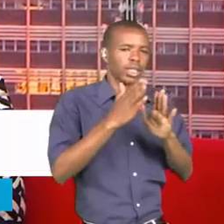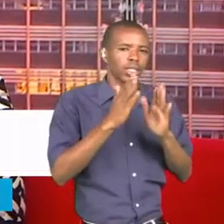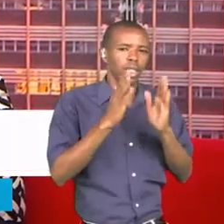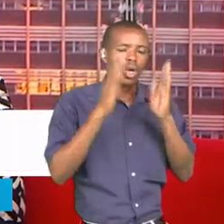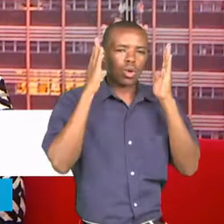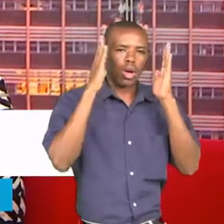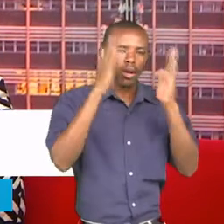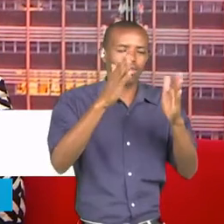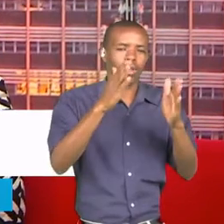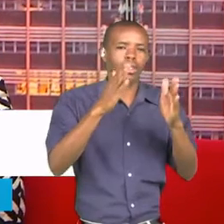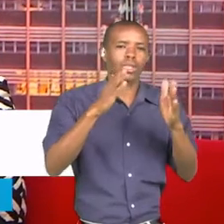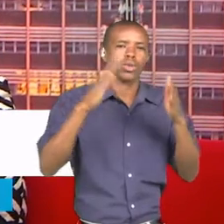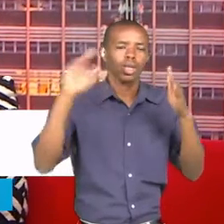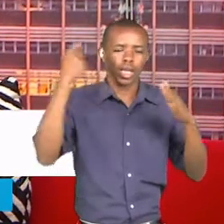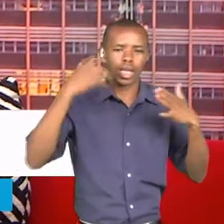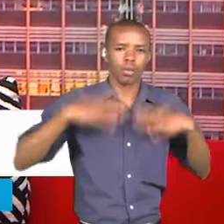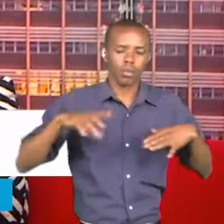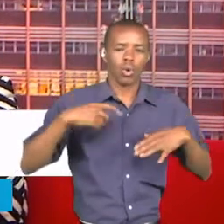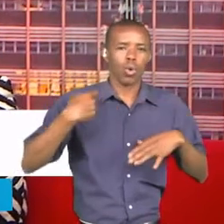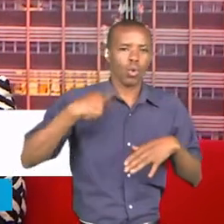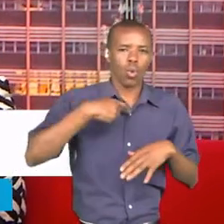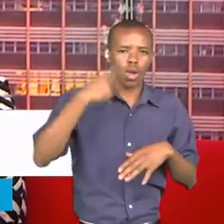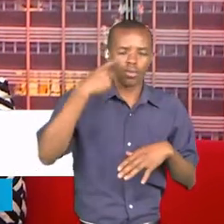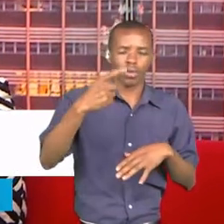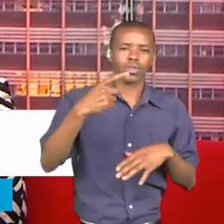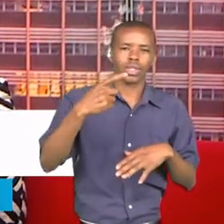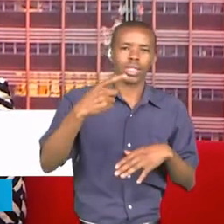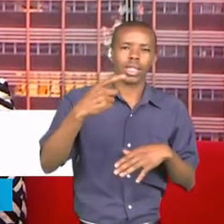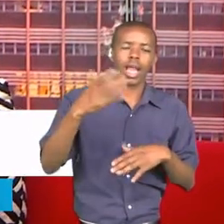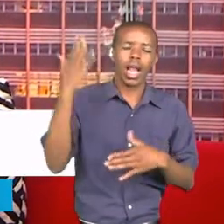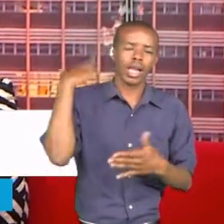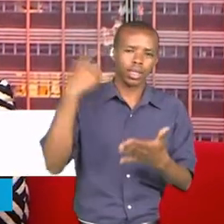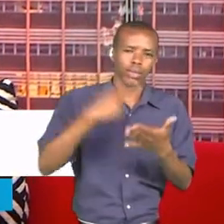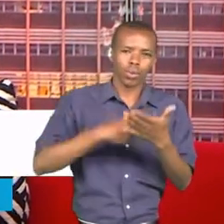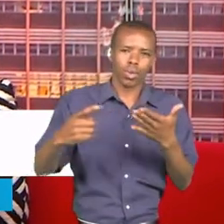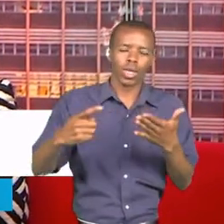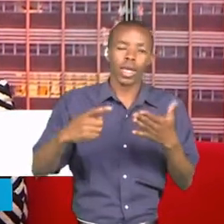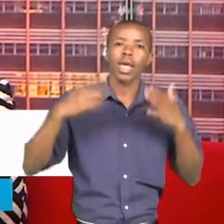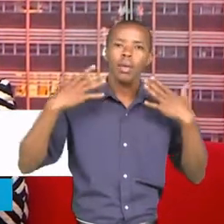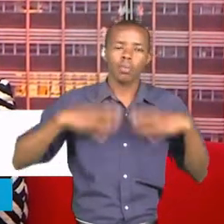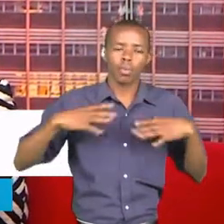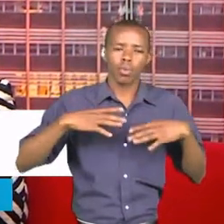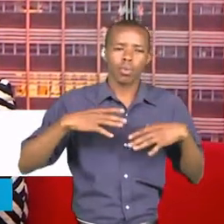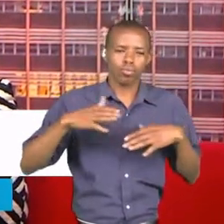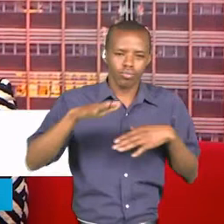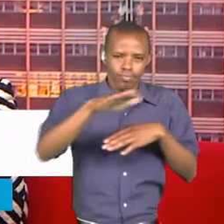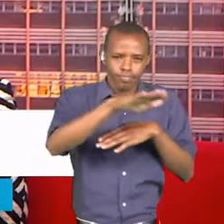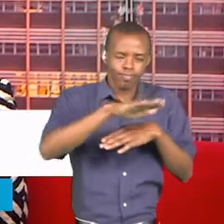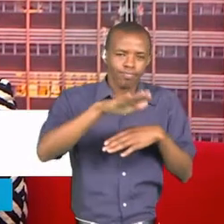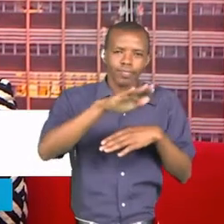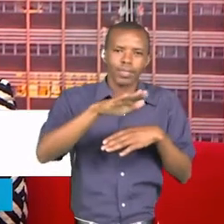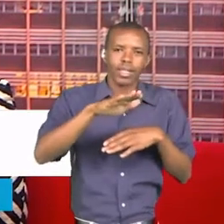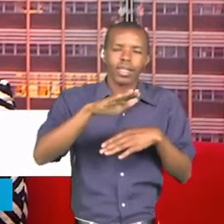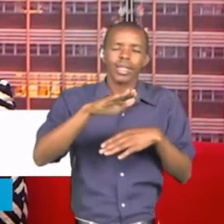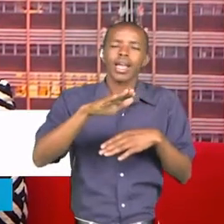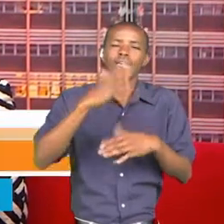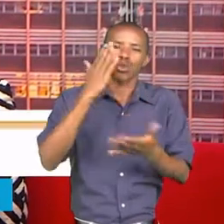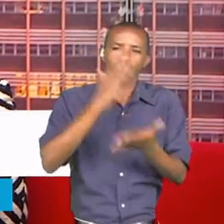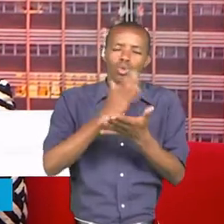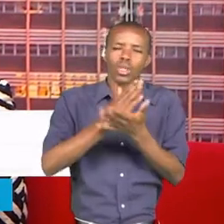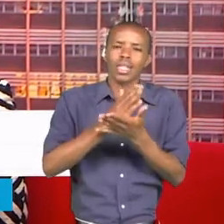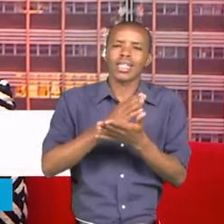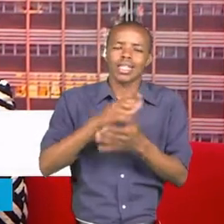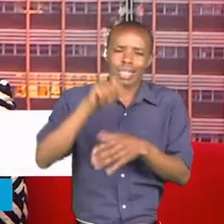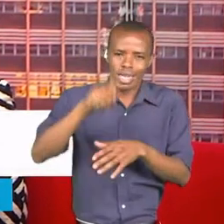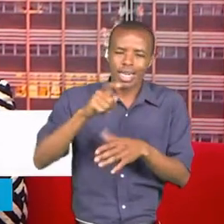citizens, because we found out, A, just a week ago, and B, the people on the ground are actually in dire straits. Mm-hmm.